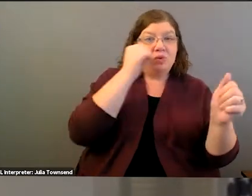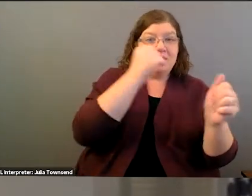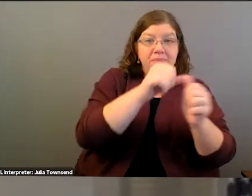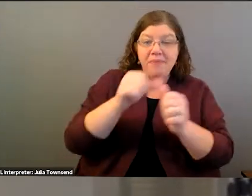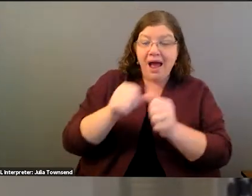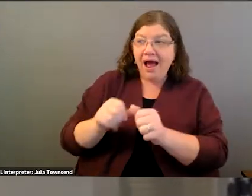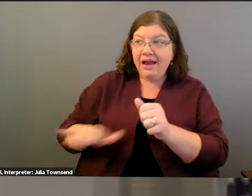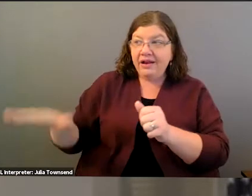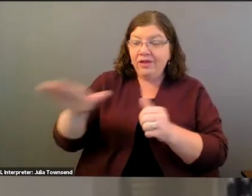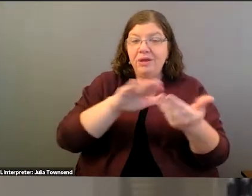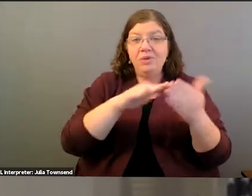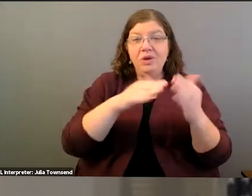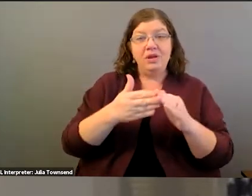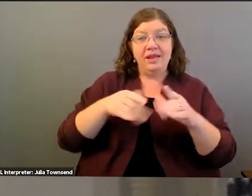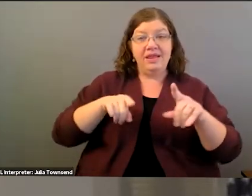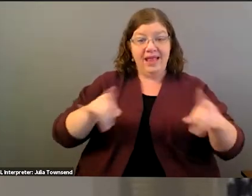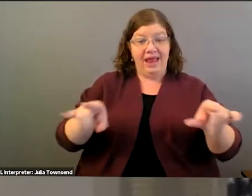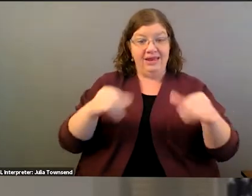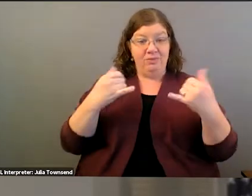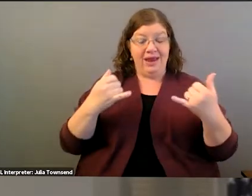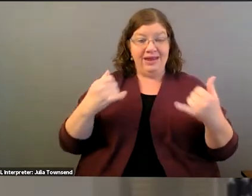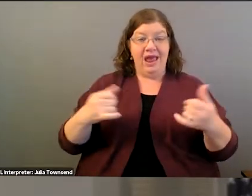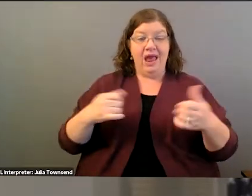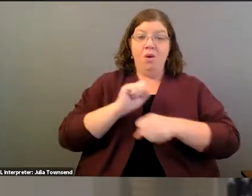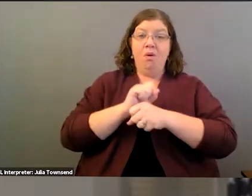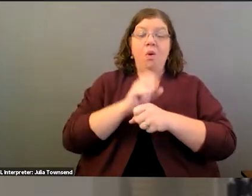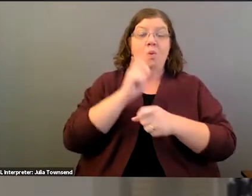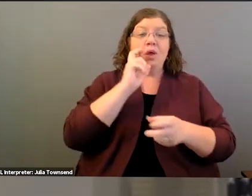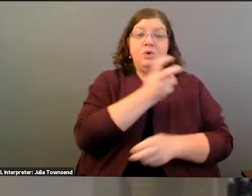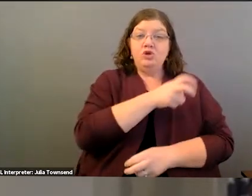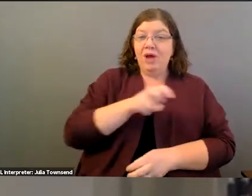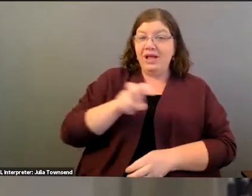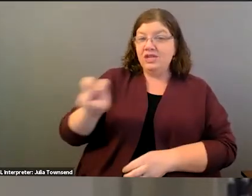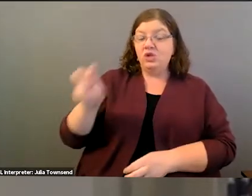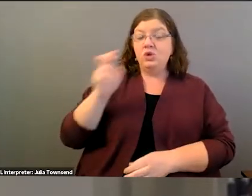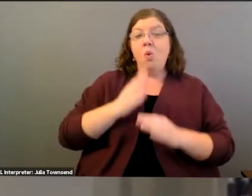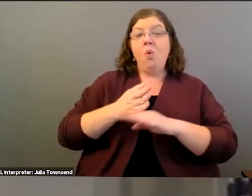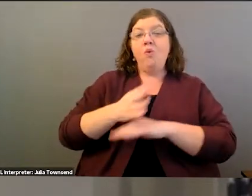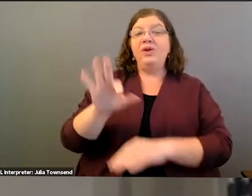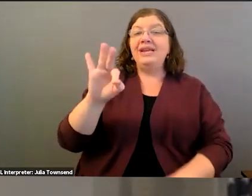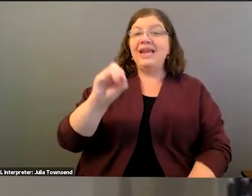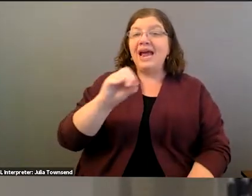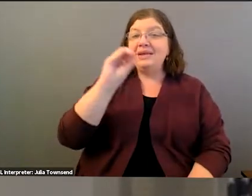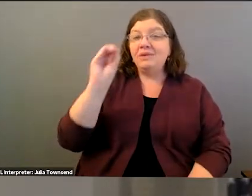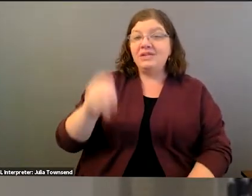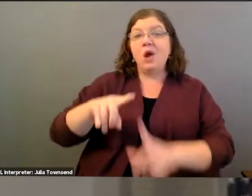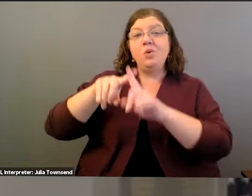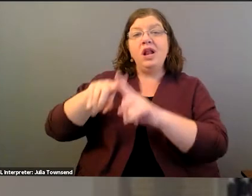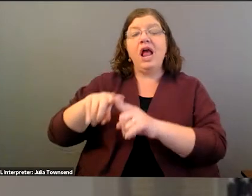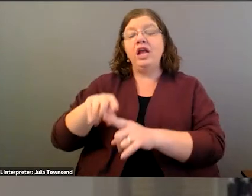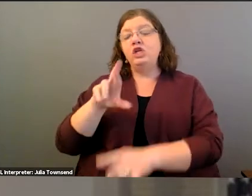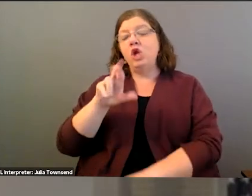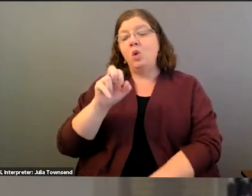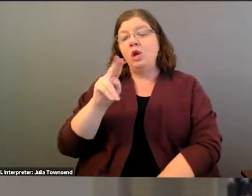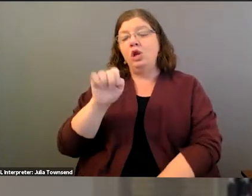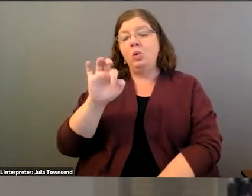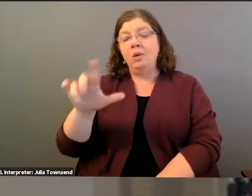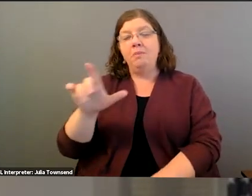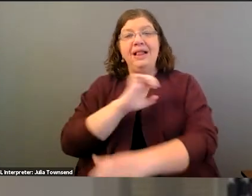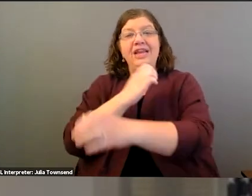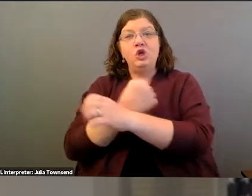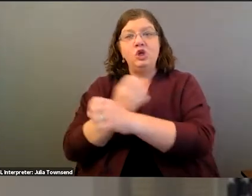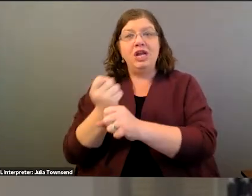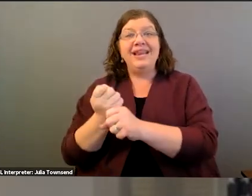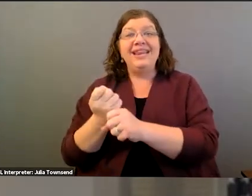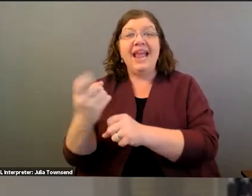now will transition us to over 90% reliant on renewable energy next year. It's